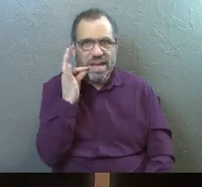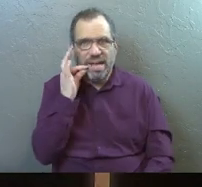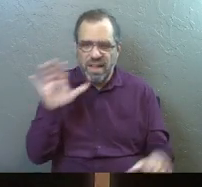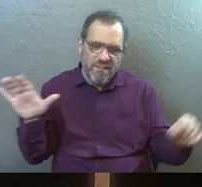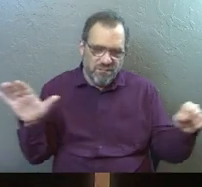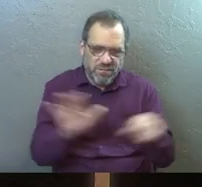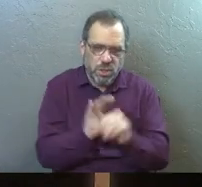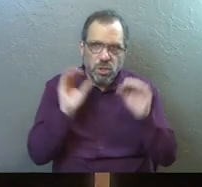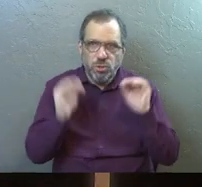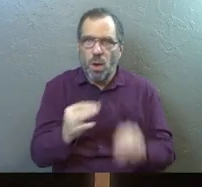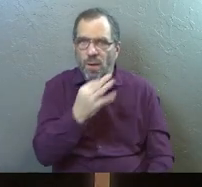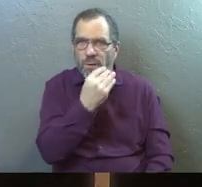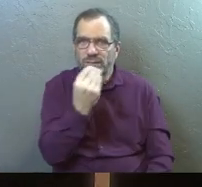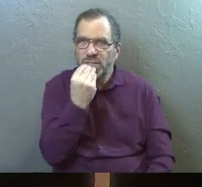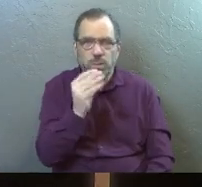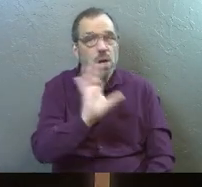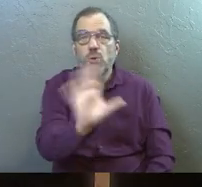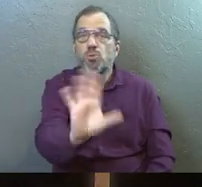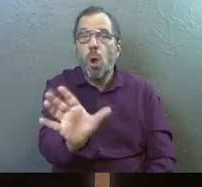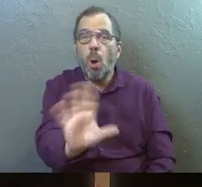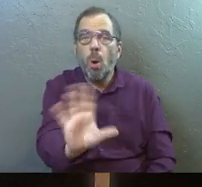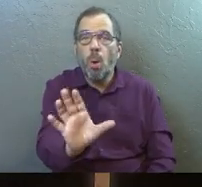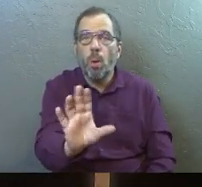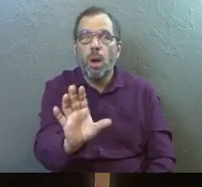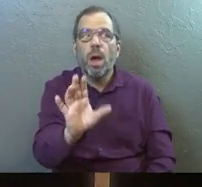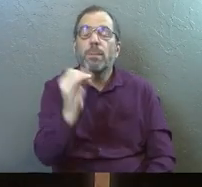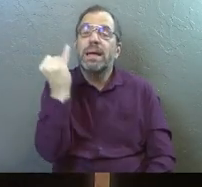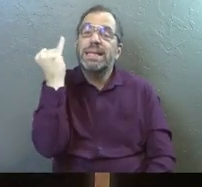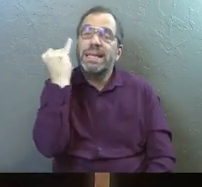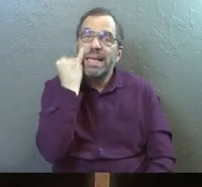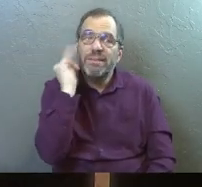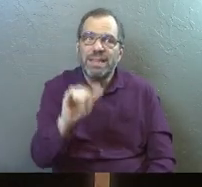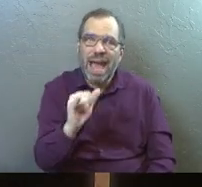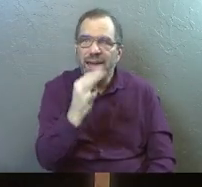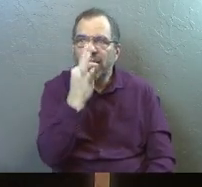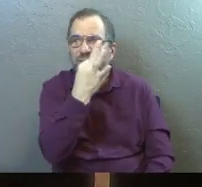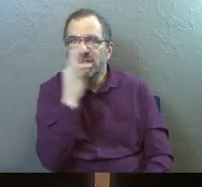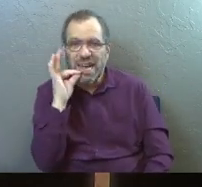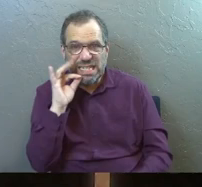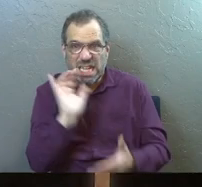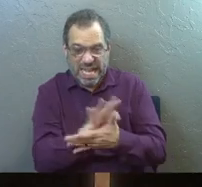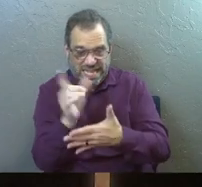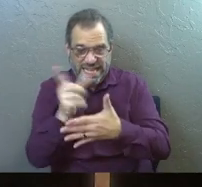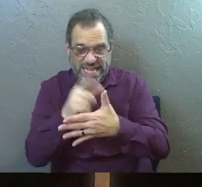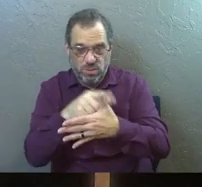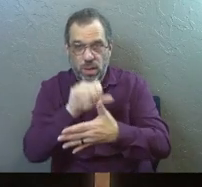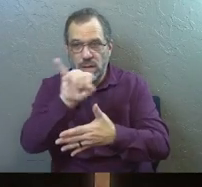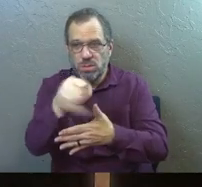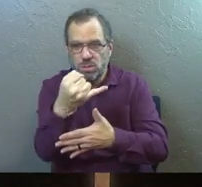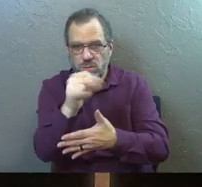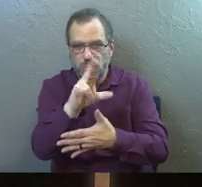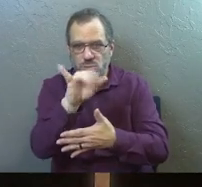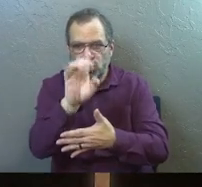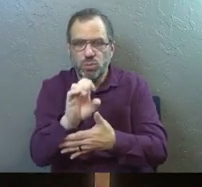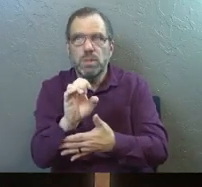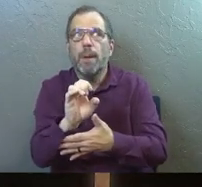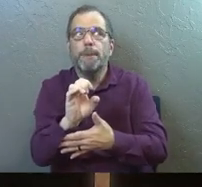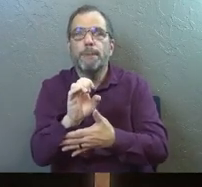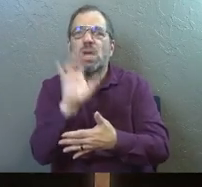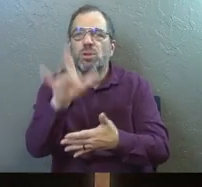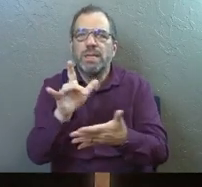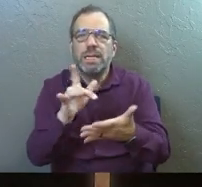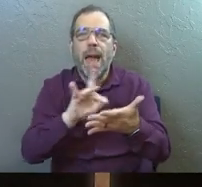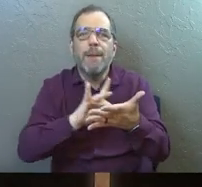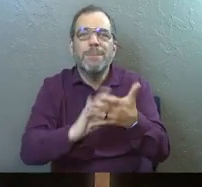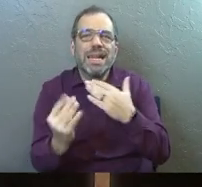is completely without food for that entire time. But the second thing is, if you do a fast like that, you need